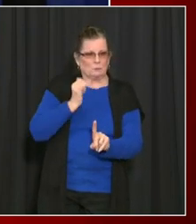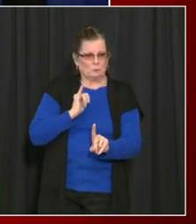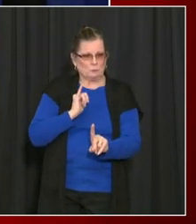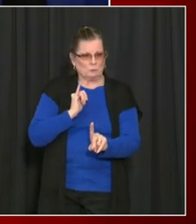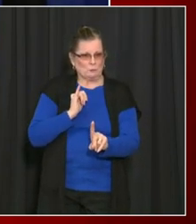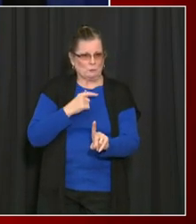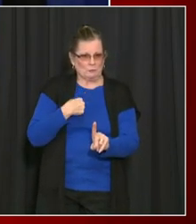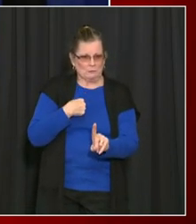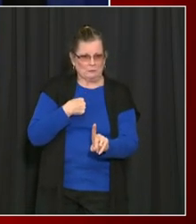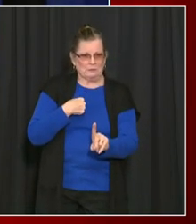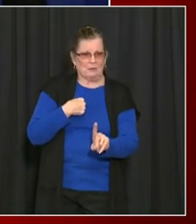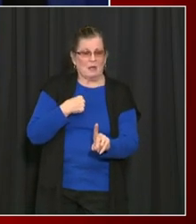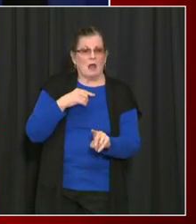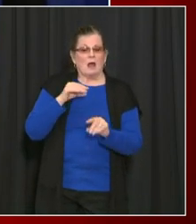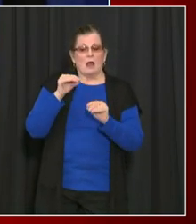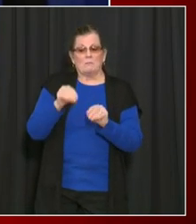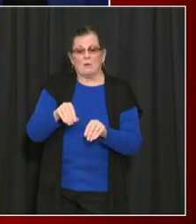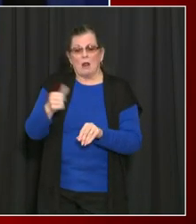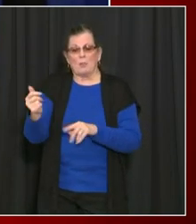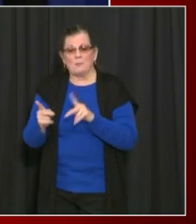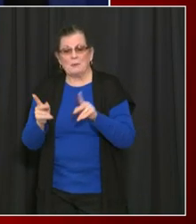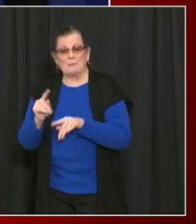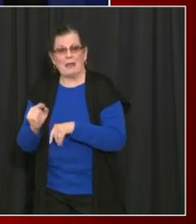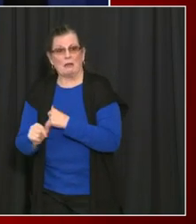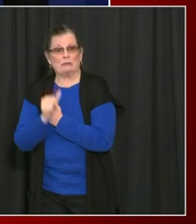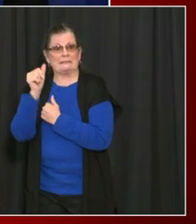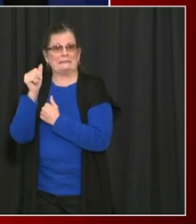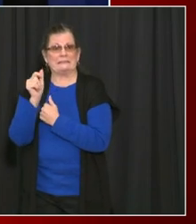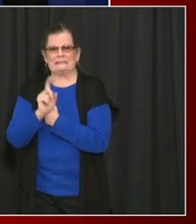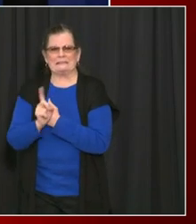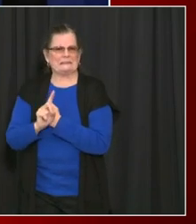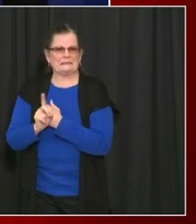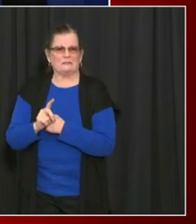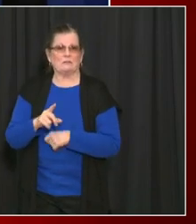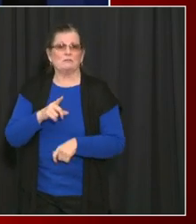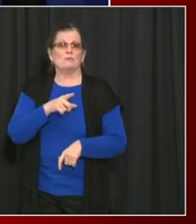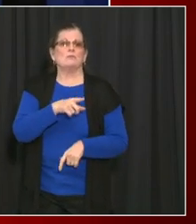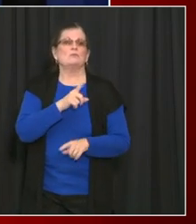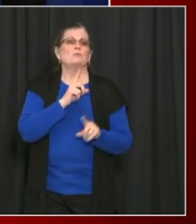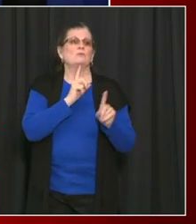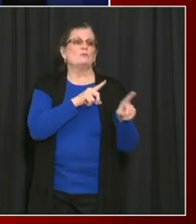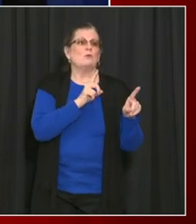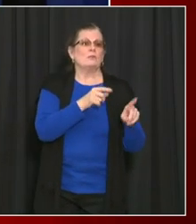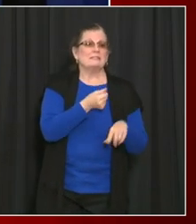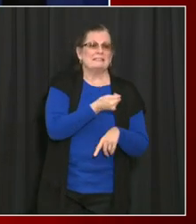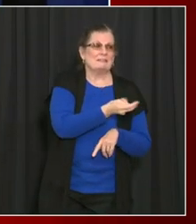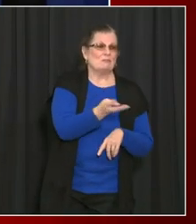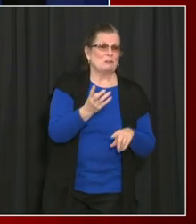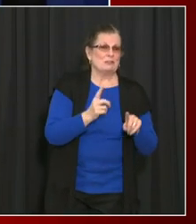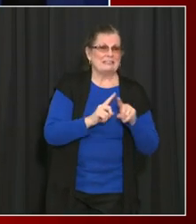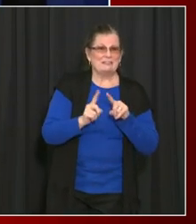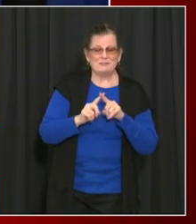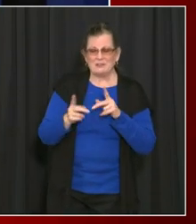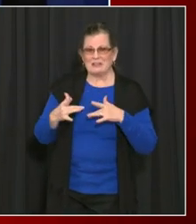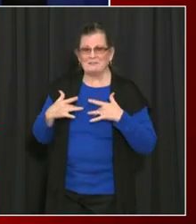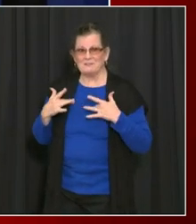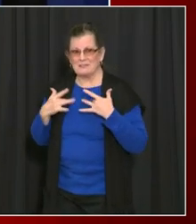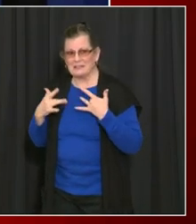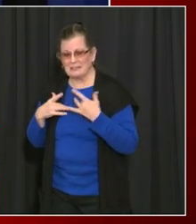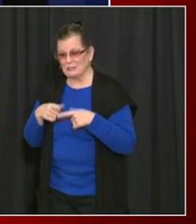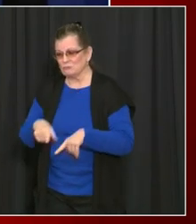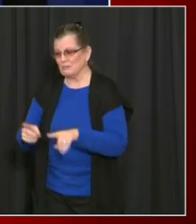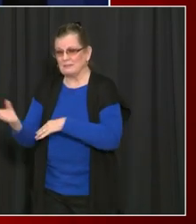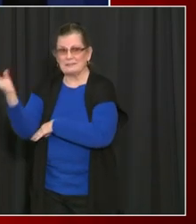other person at risk. So if you are going to a number of different venues throughout the day,